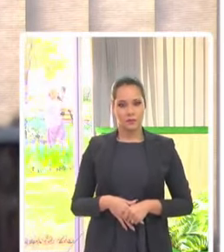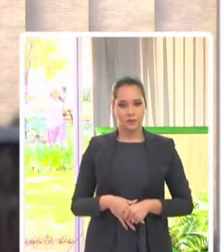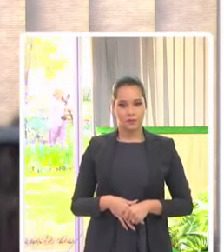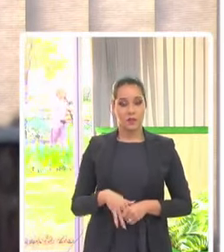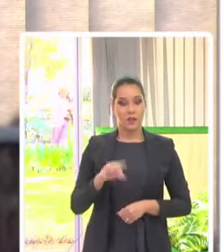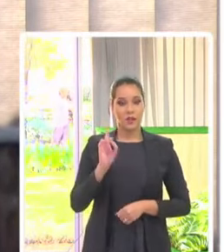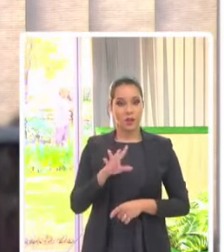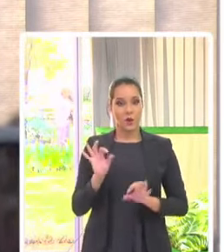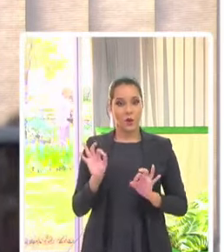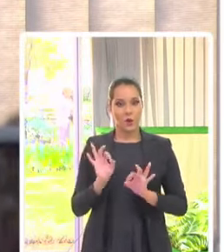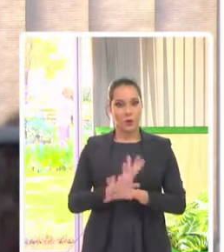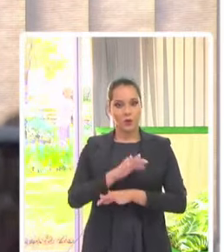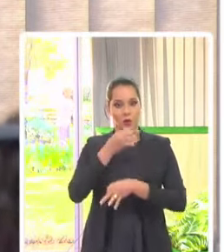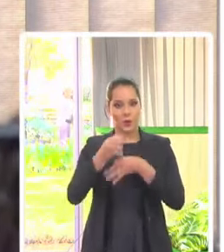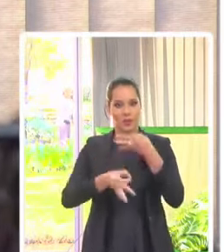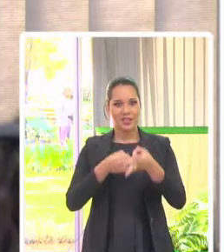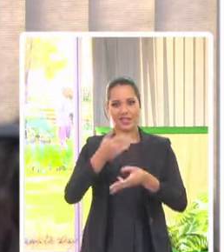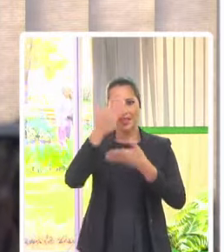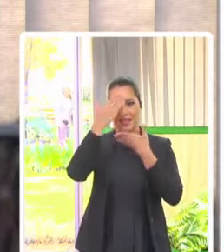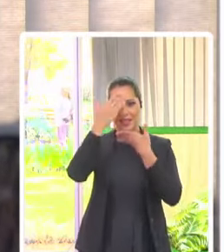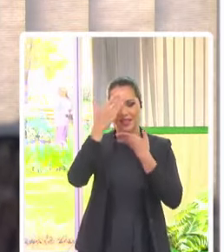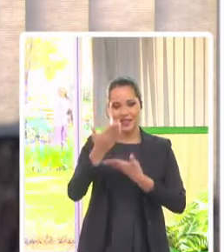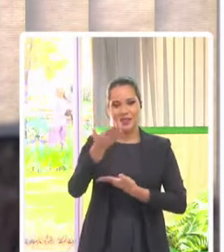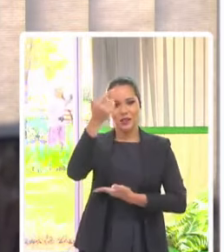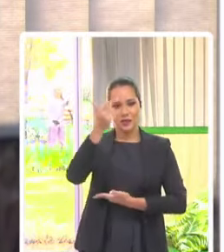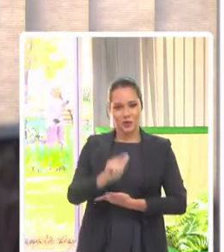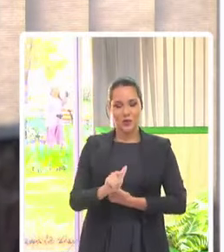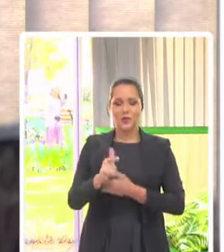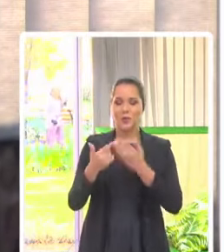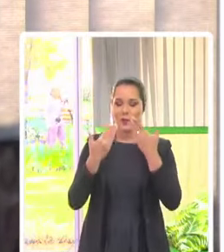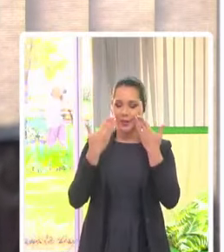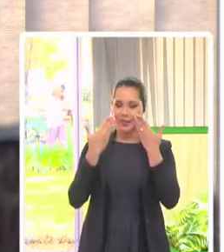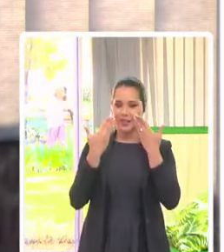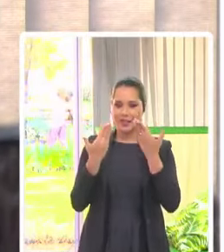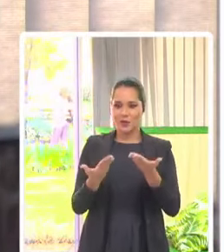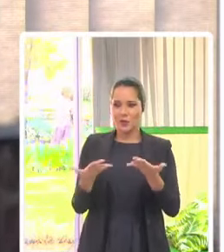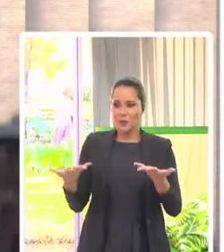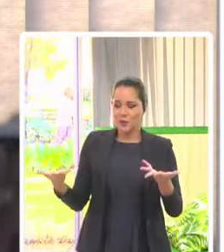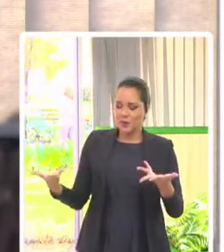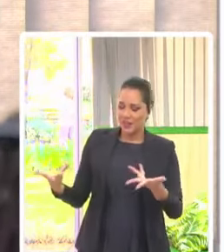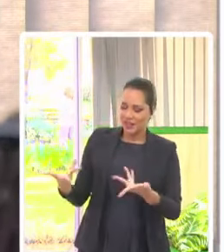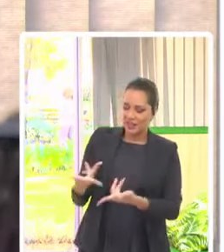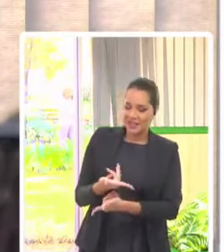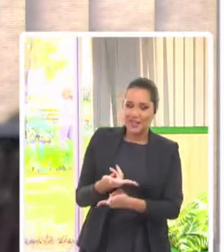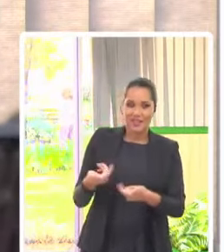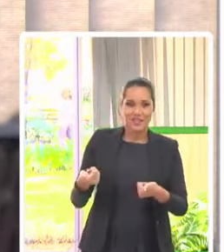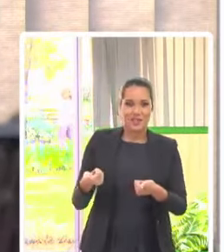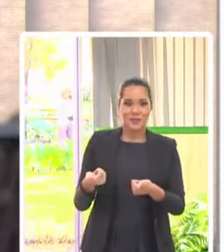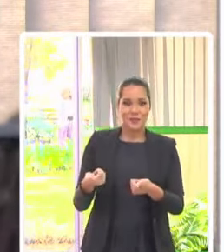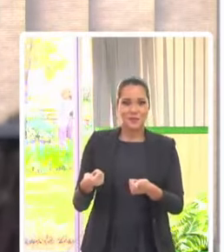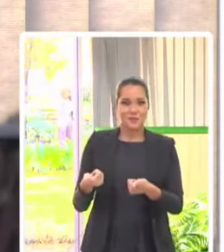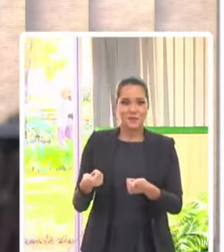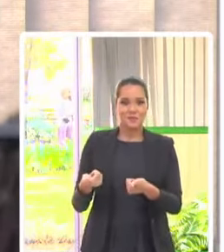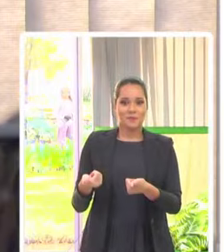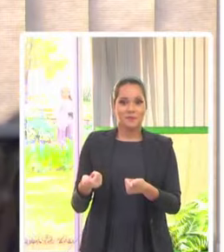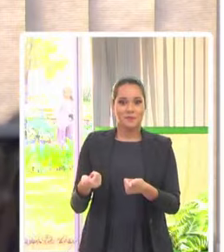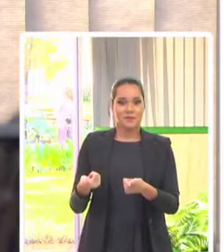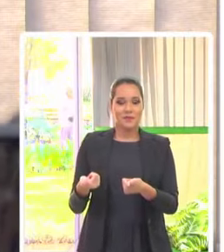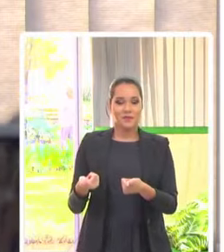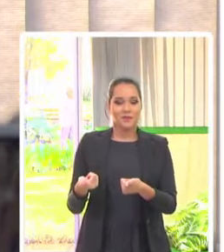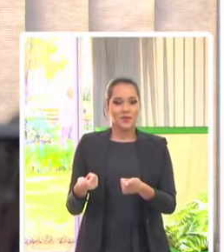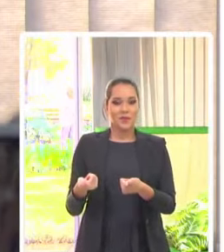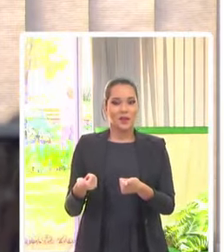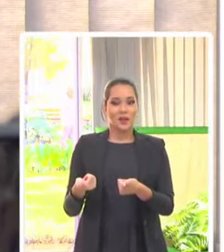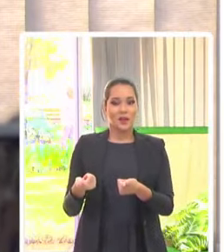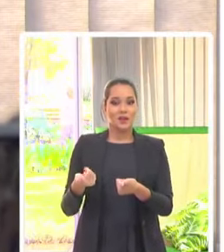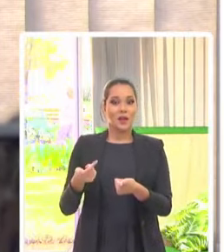thank you once again for your insightful presentations that gave us room not only to help to disseminate the